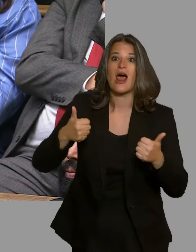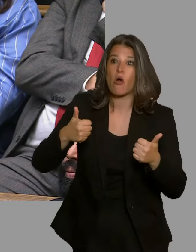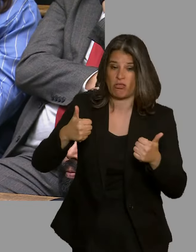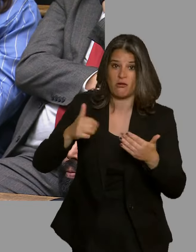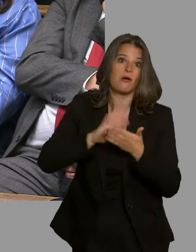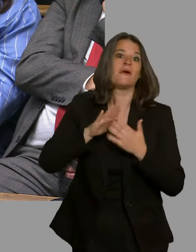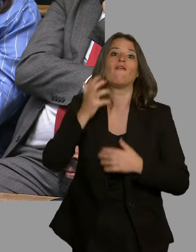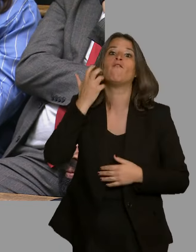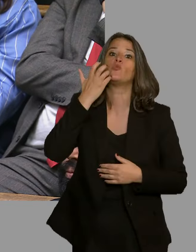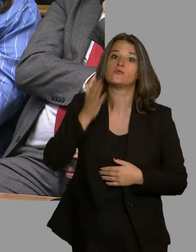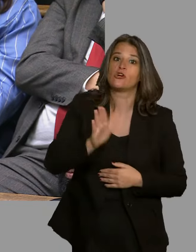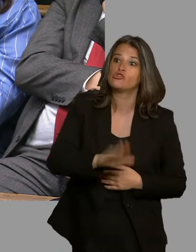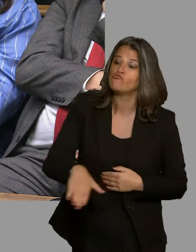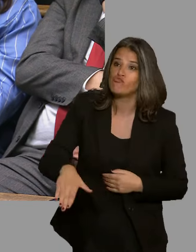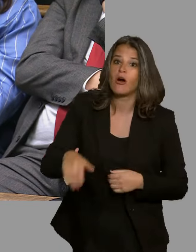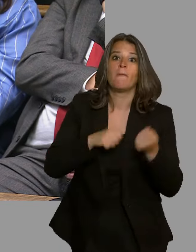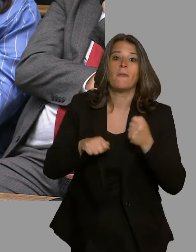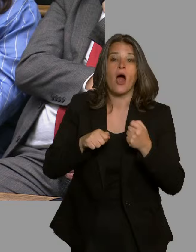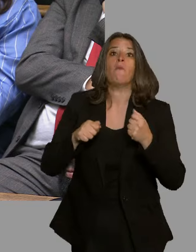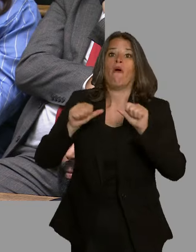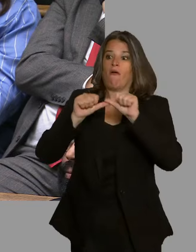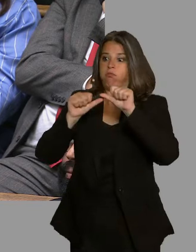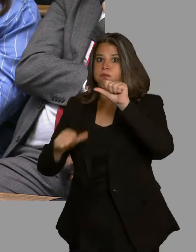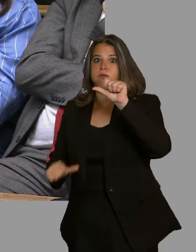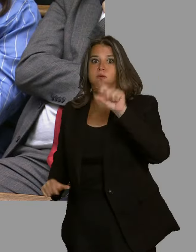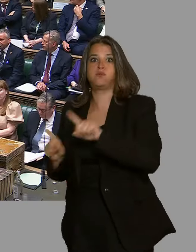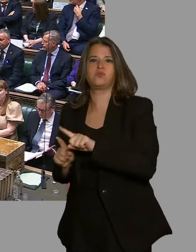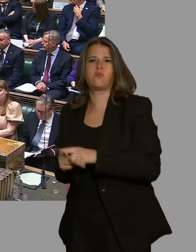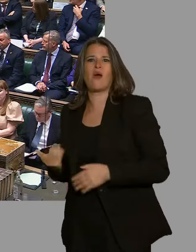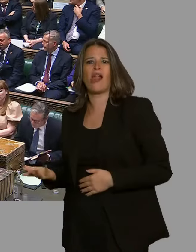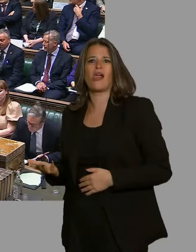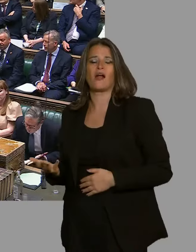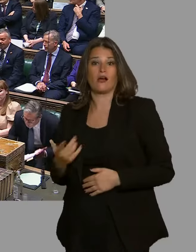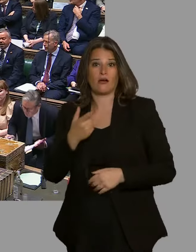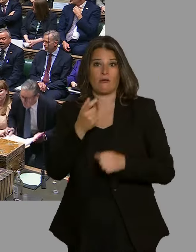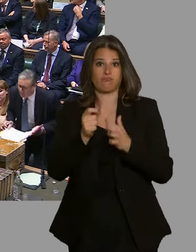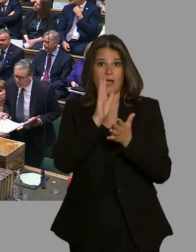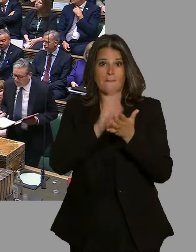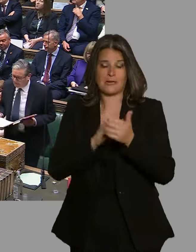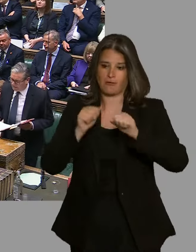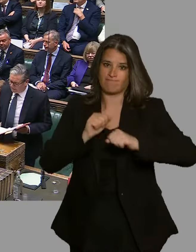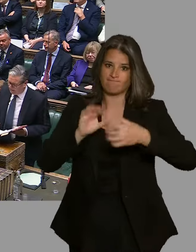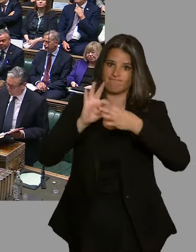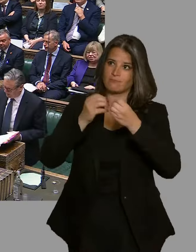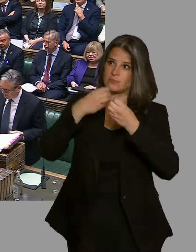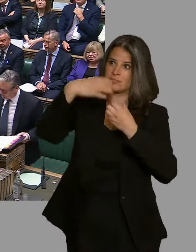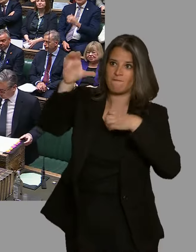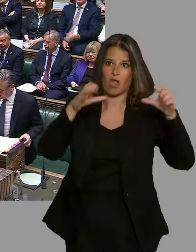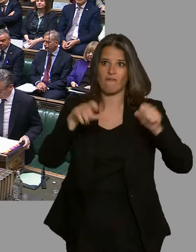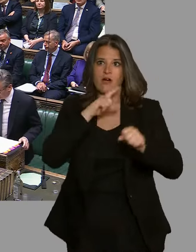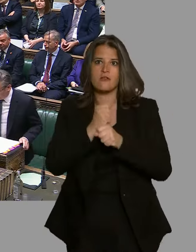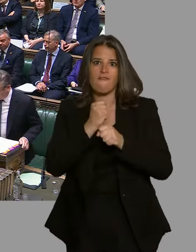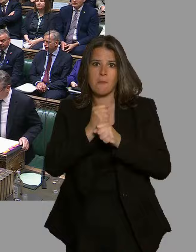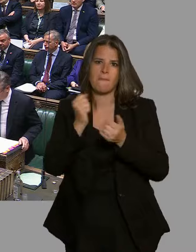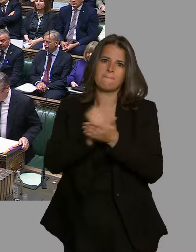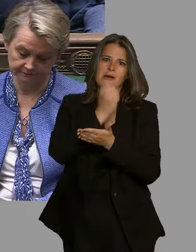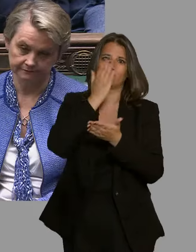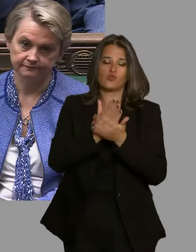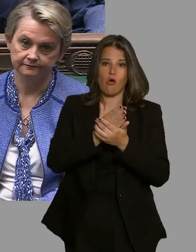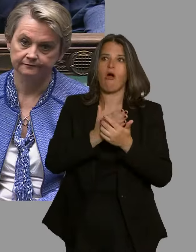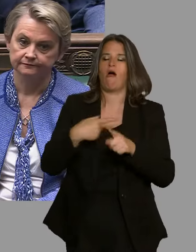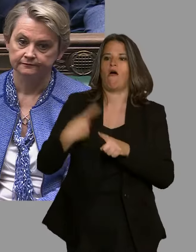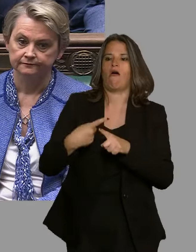no child across these aisles grows up on a waiting list? Well, I thank her for her question. She